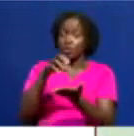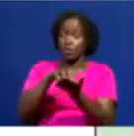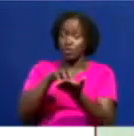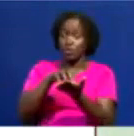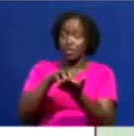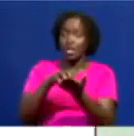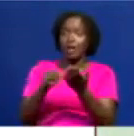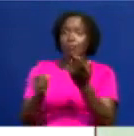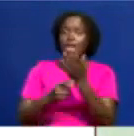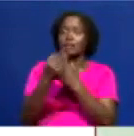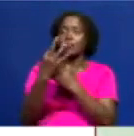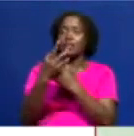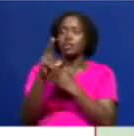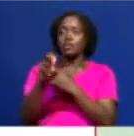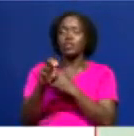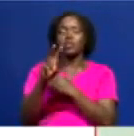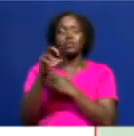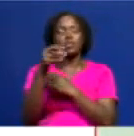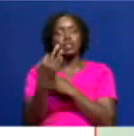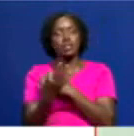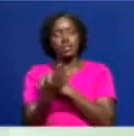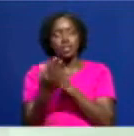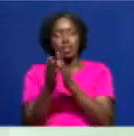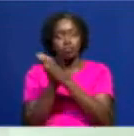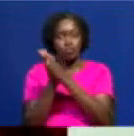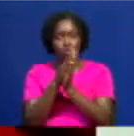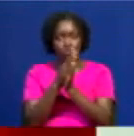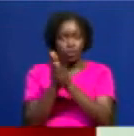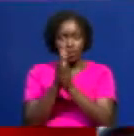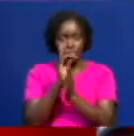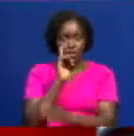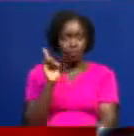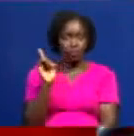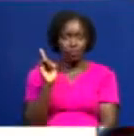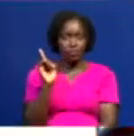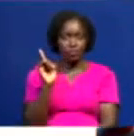in March 2023. Here now is that story.